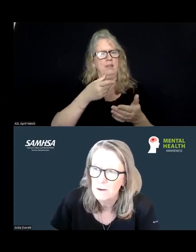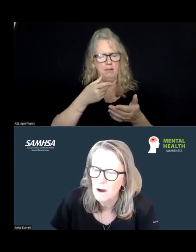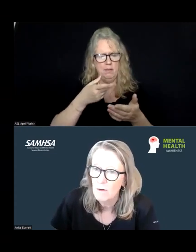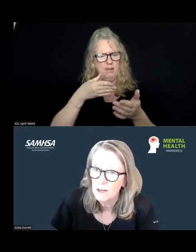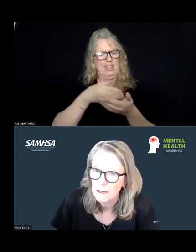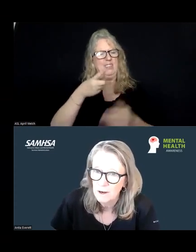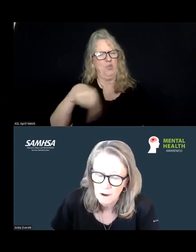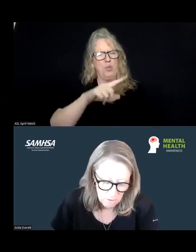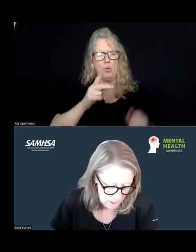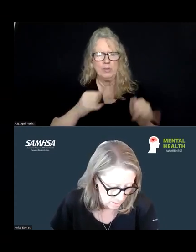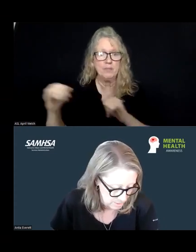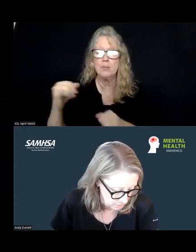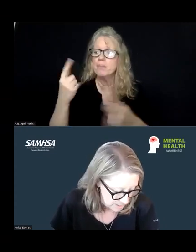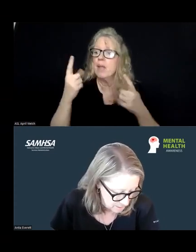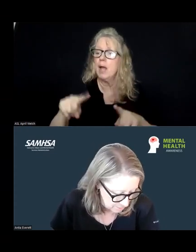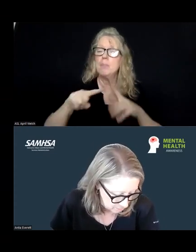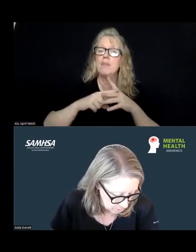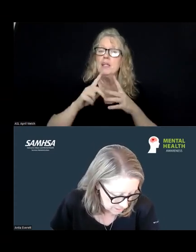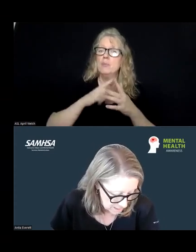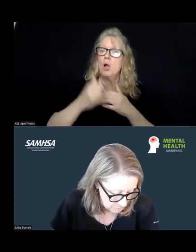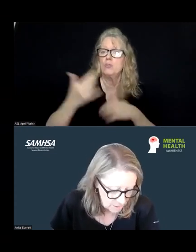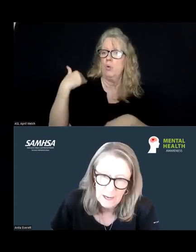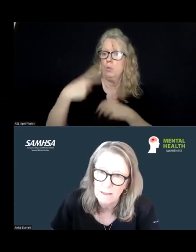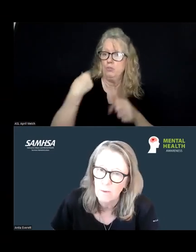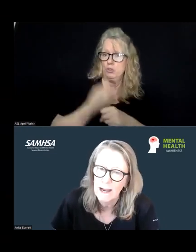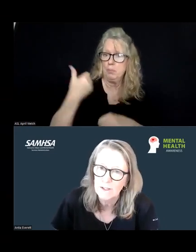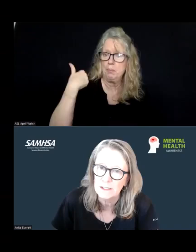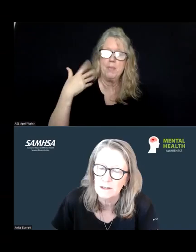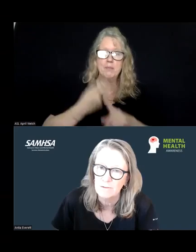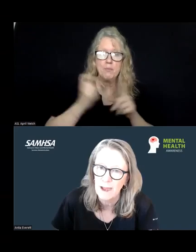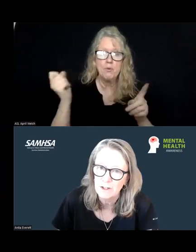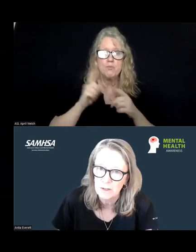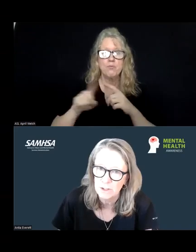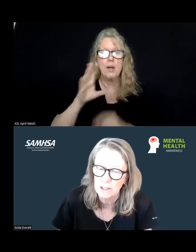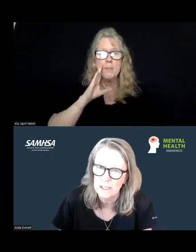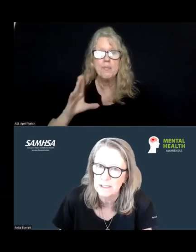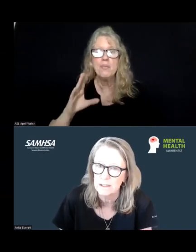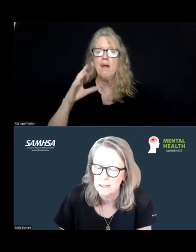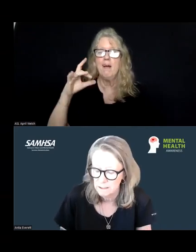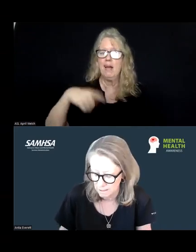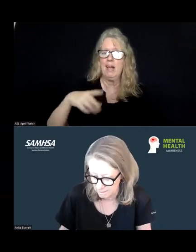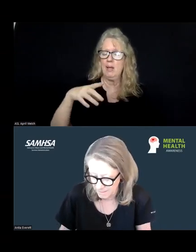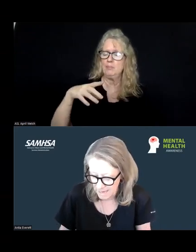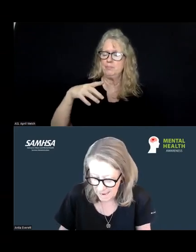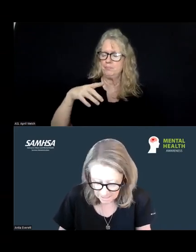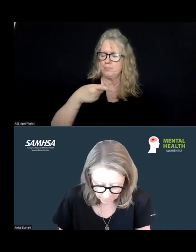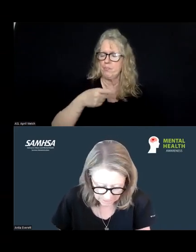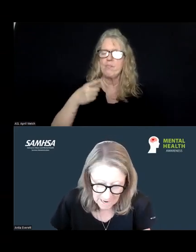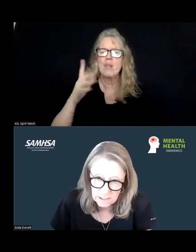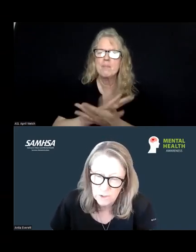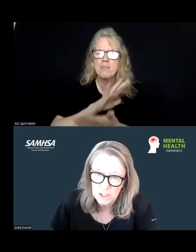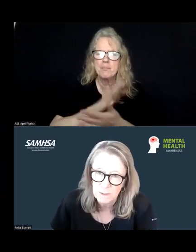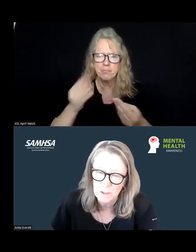work started over a year ago. It was based on a work that came directly out of the White House. A fact sheet was released that